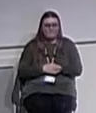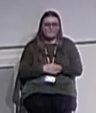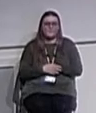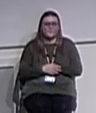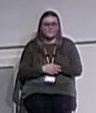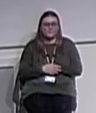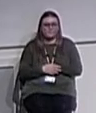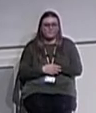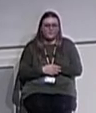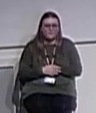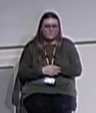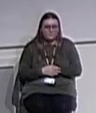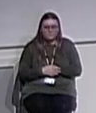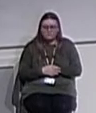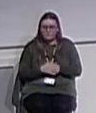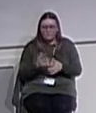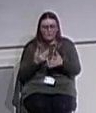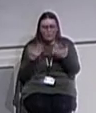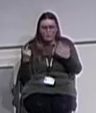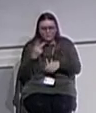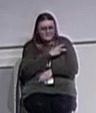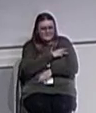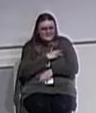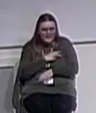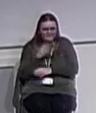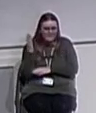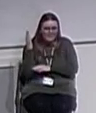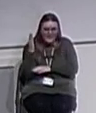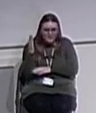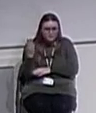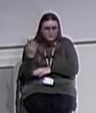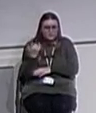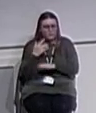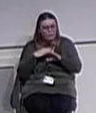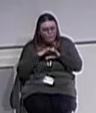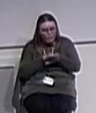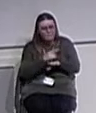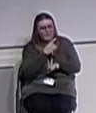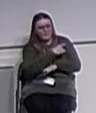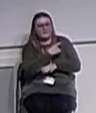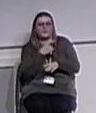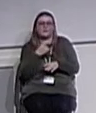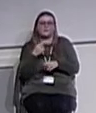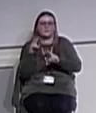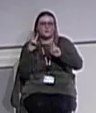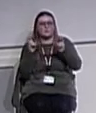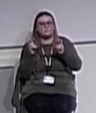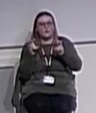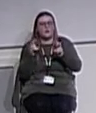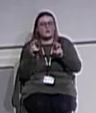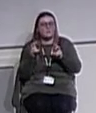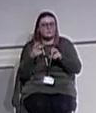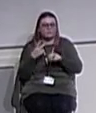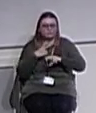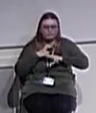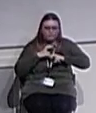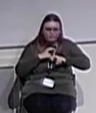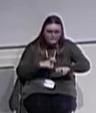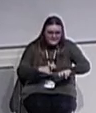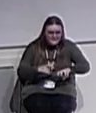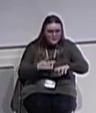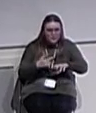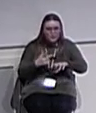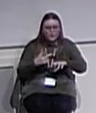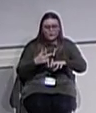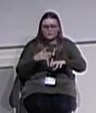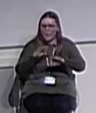of these different topics. We've got over 300 academic staff available to teach. We have people who are research-intensive,